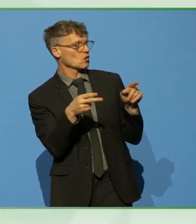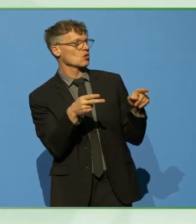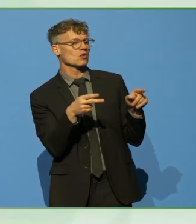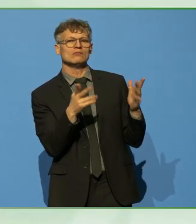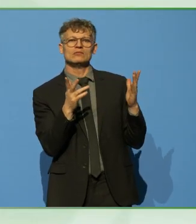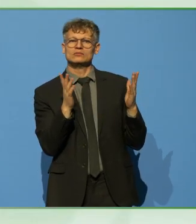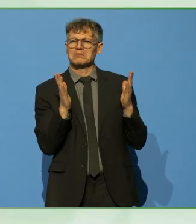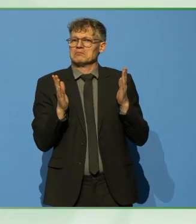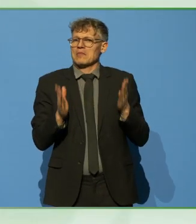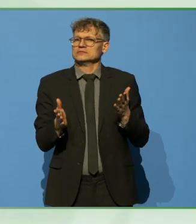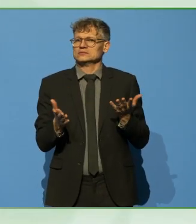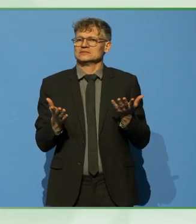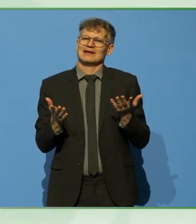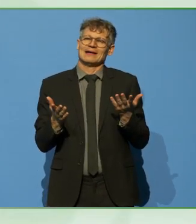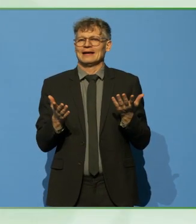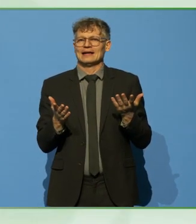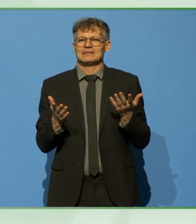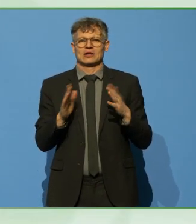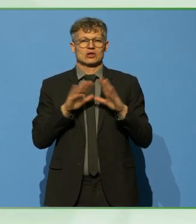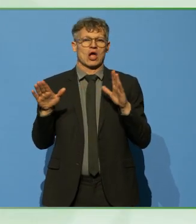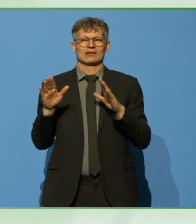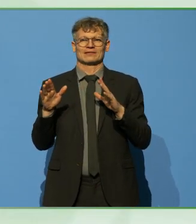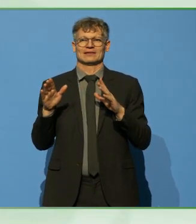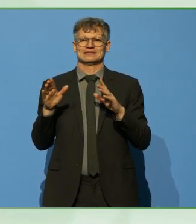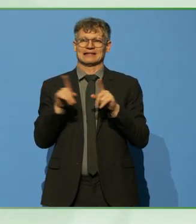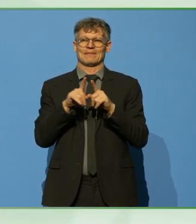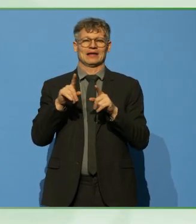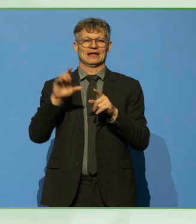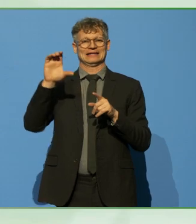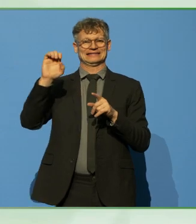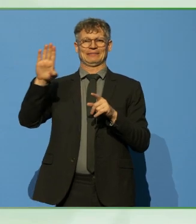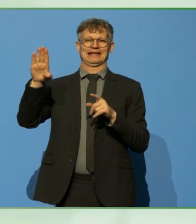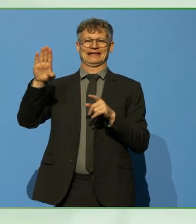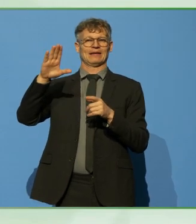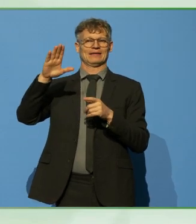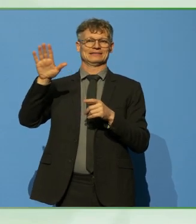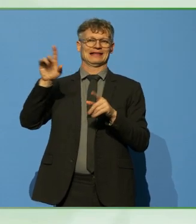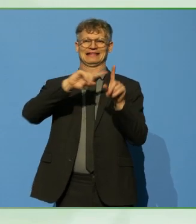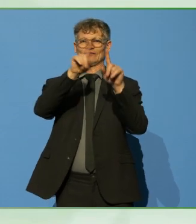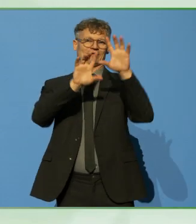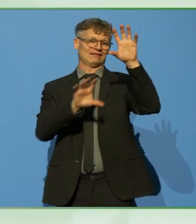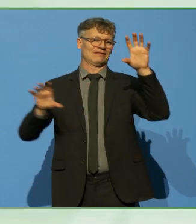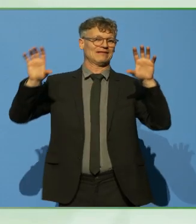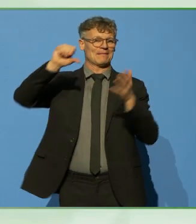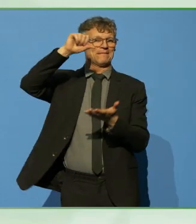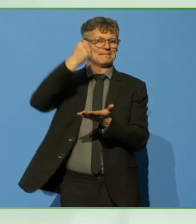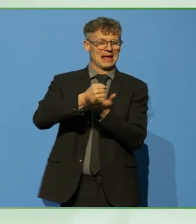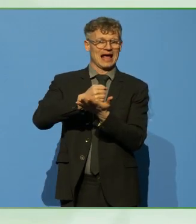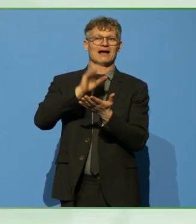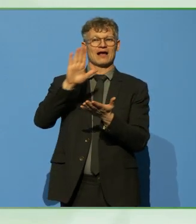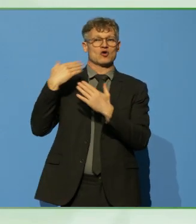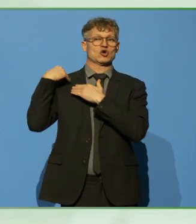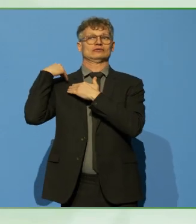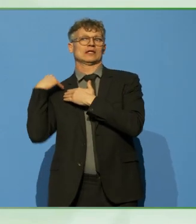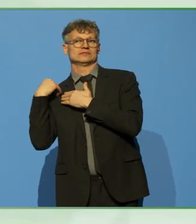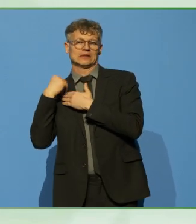delivered. This should not only be a burden of central banks, but I believe that NGOs and disability organizations can also